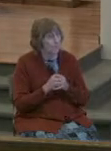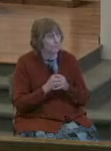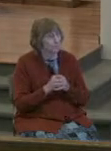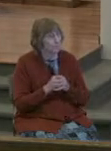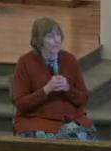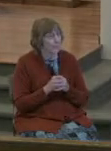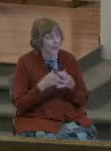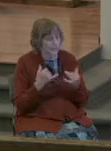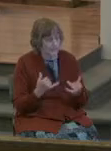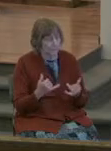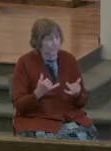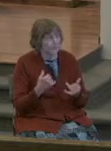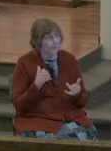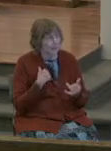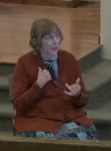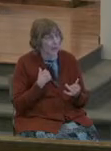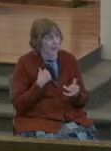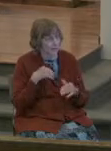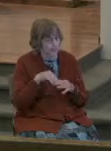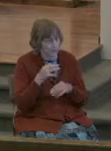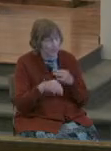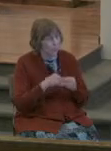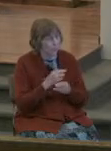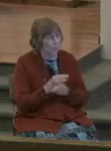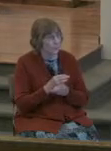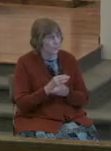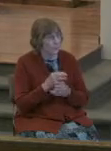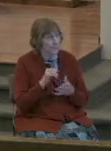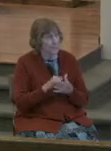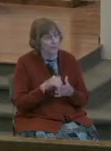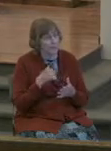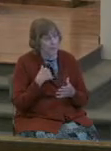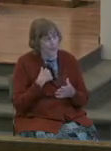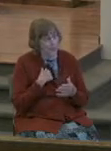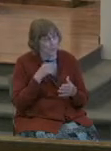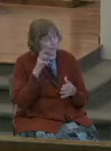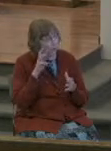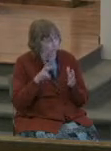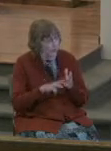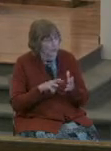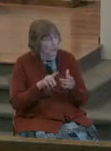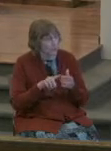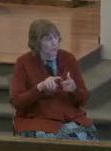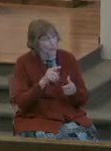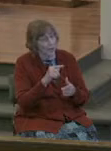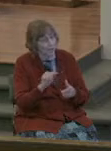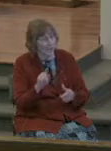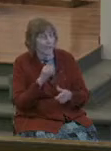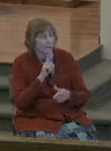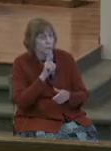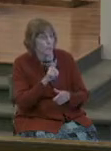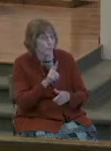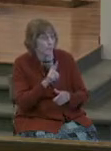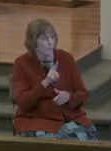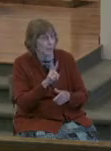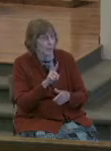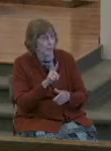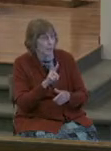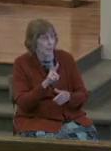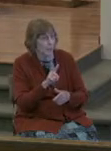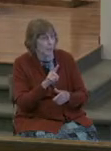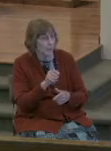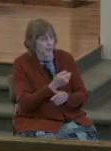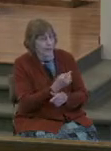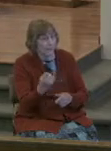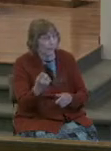and for this cause came I into the world, that I should bear witness unto the truth. Everyone that